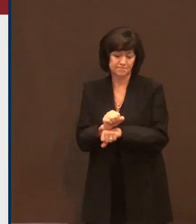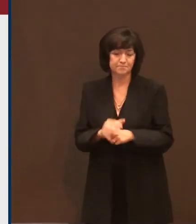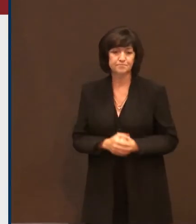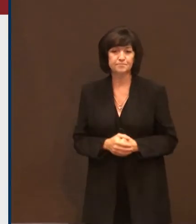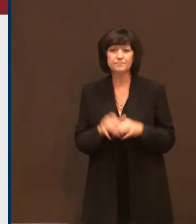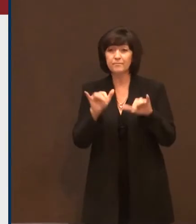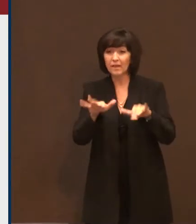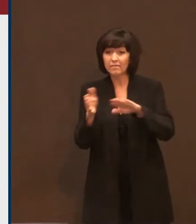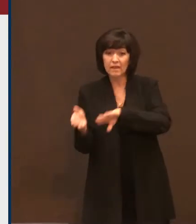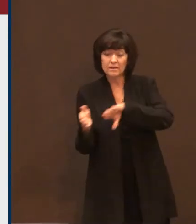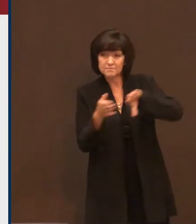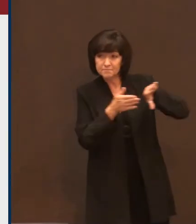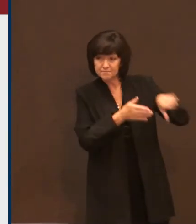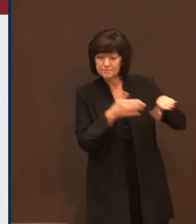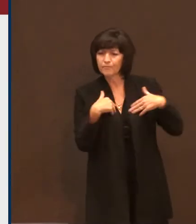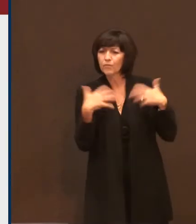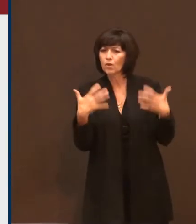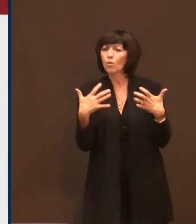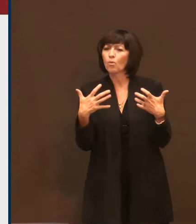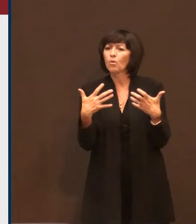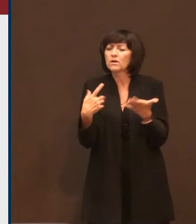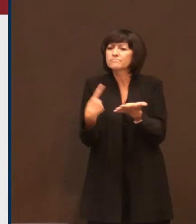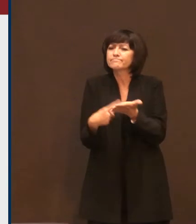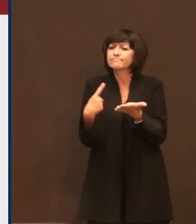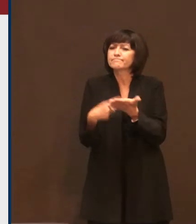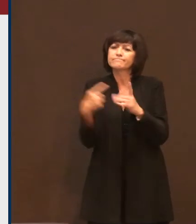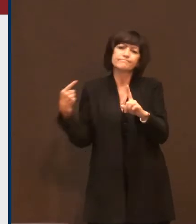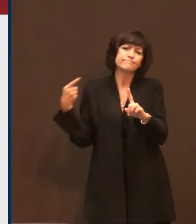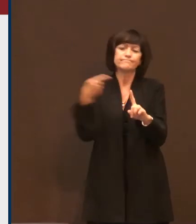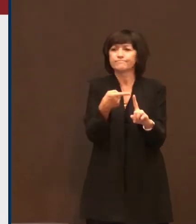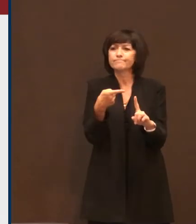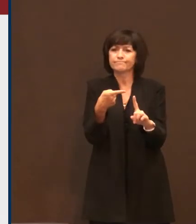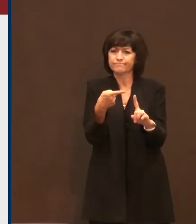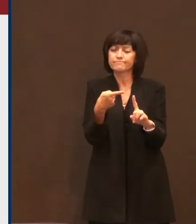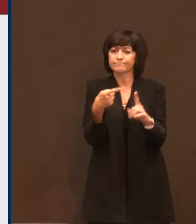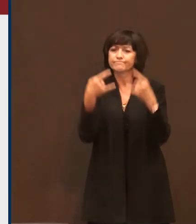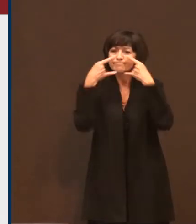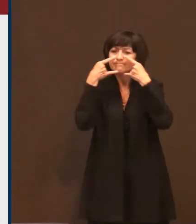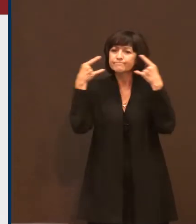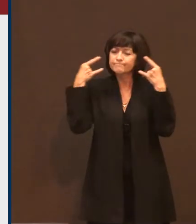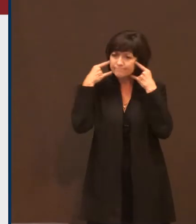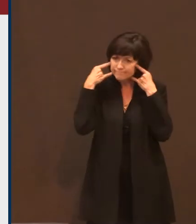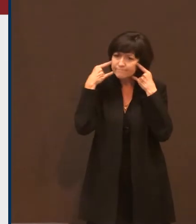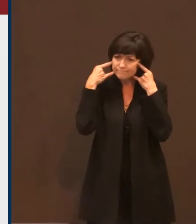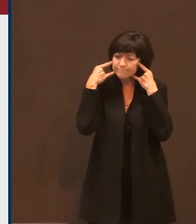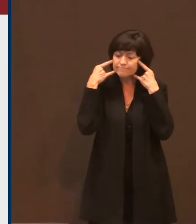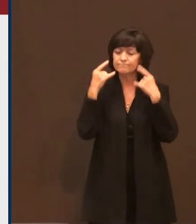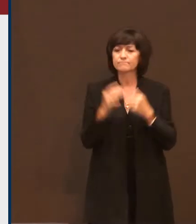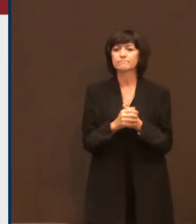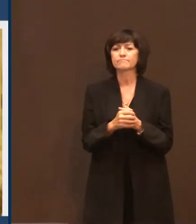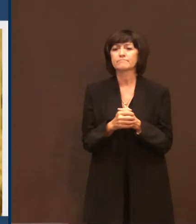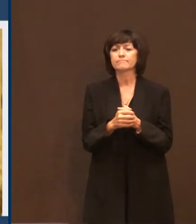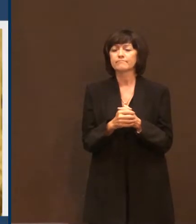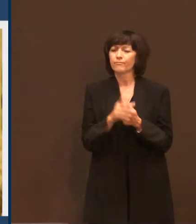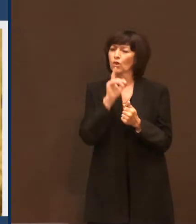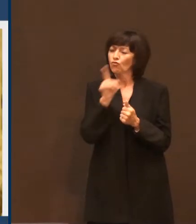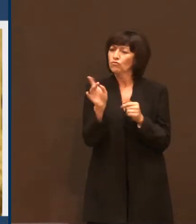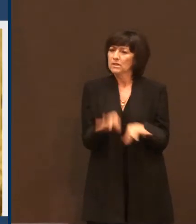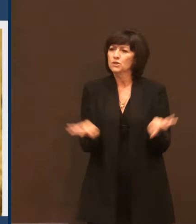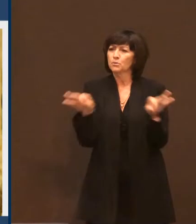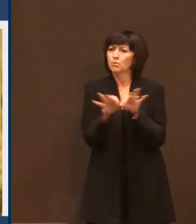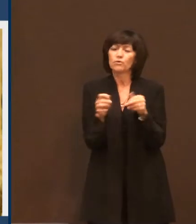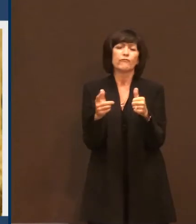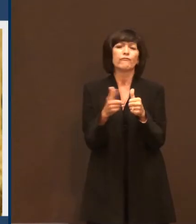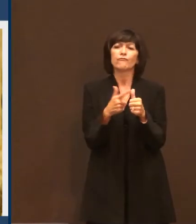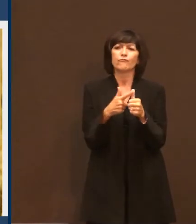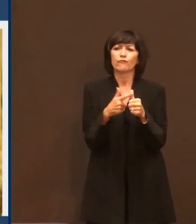face coverings, which is so very important. We're going to first talk about